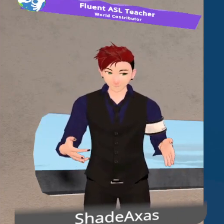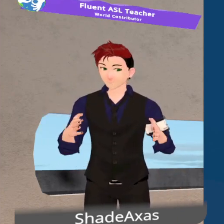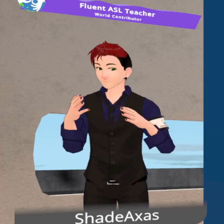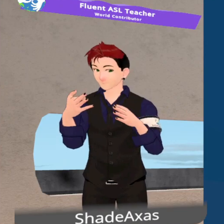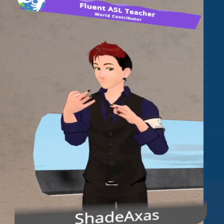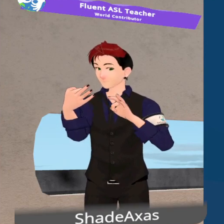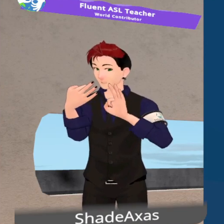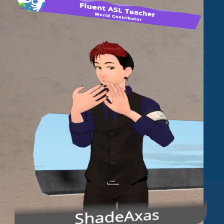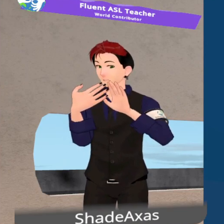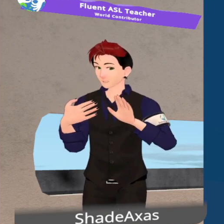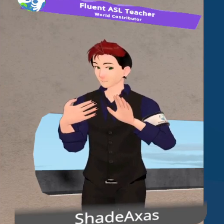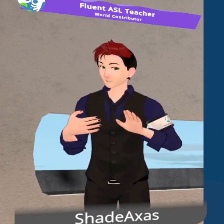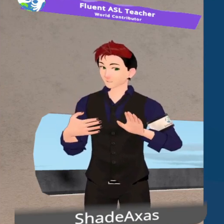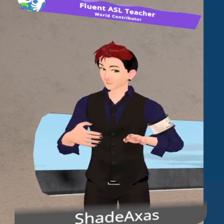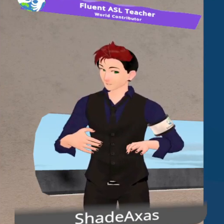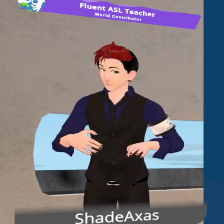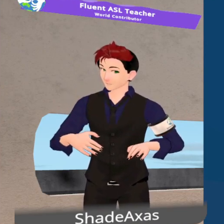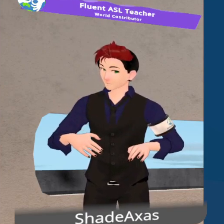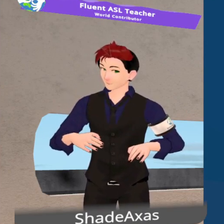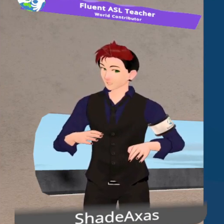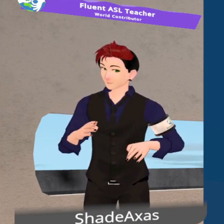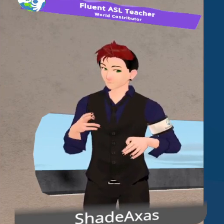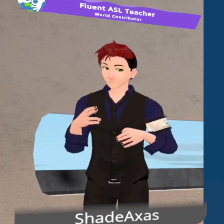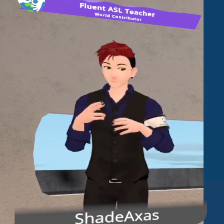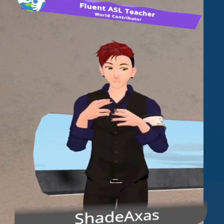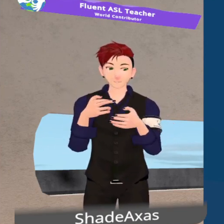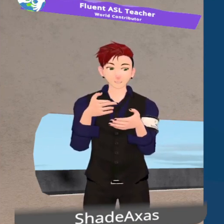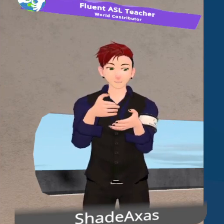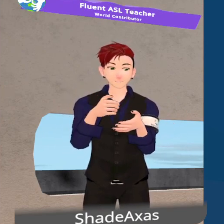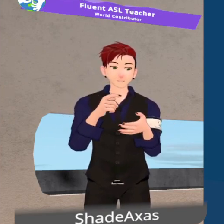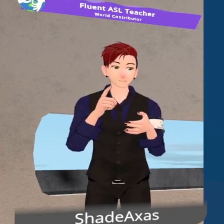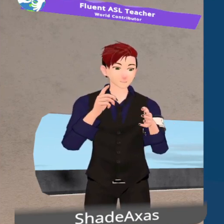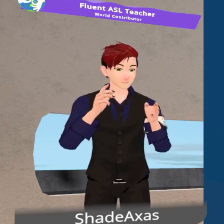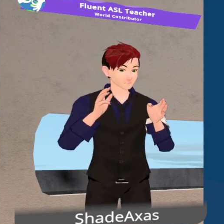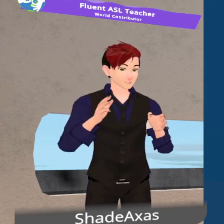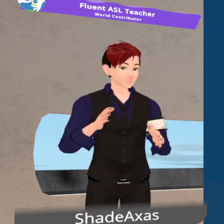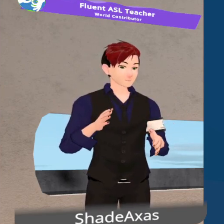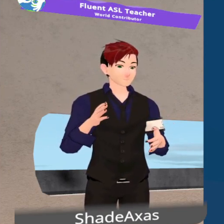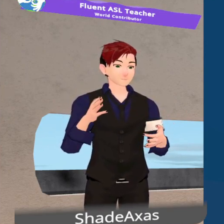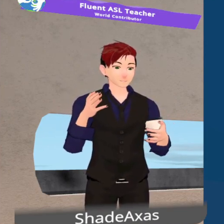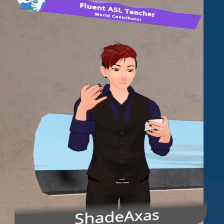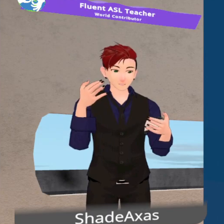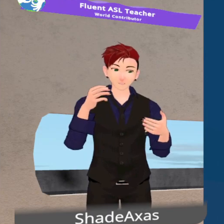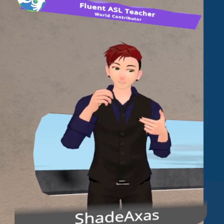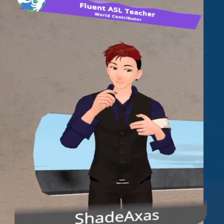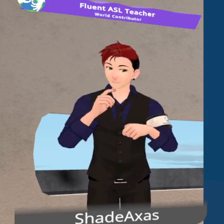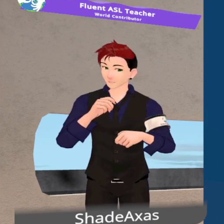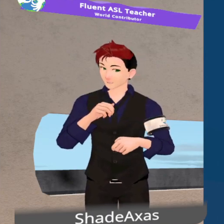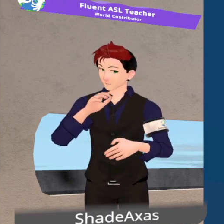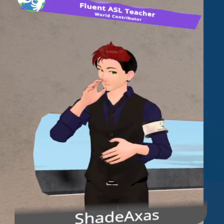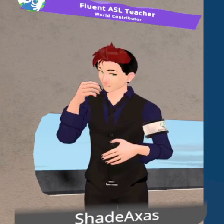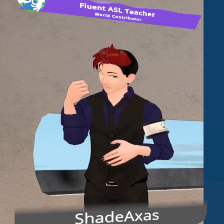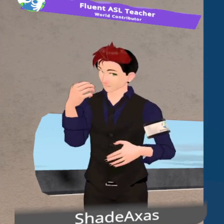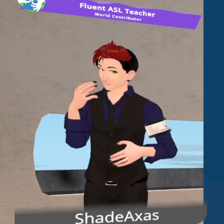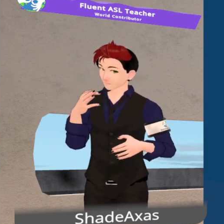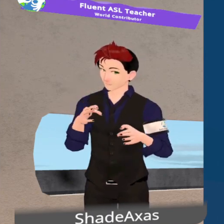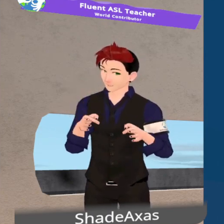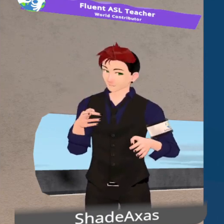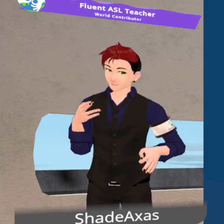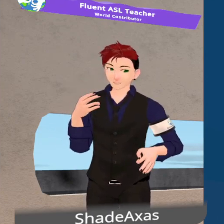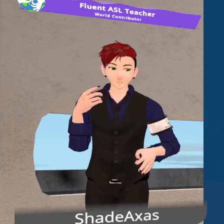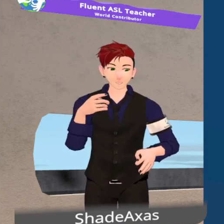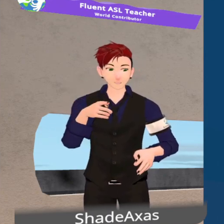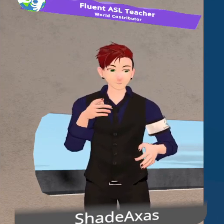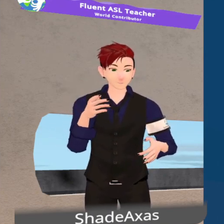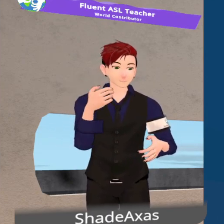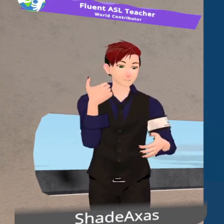crashed. Give some sort of feedback. It just helps the deaf person know that you're actually understanding their story. Because